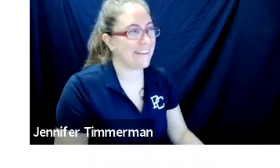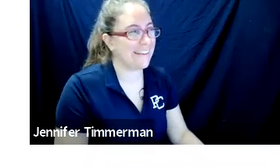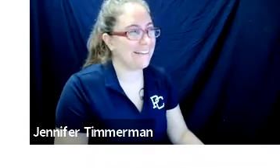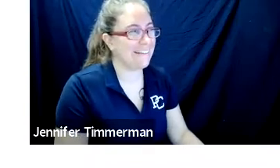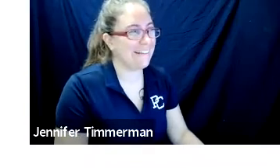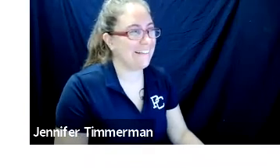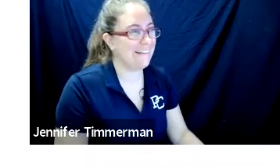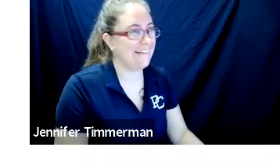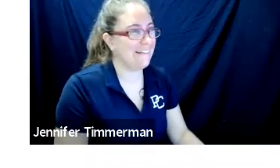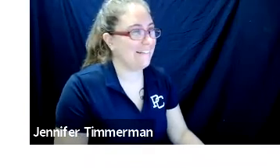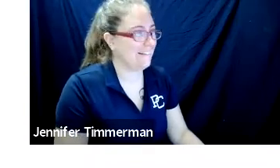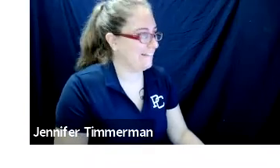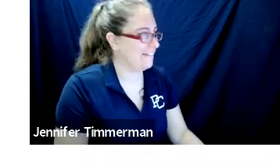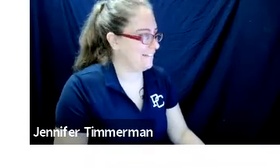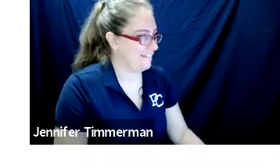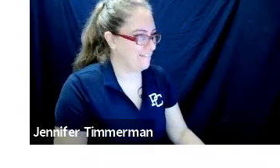That's okay.